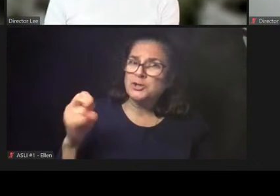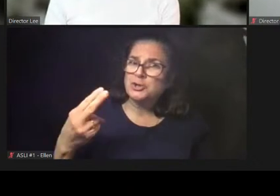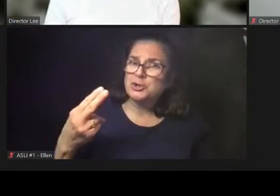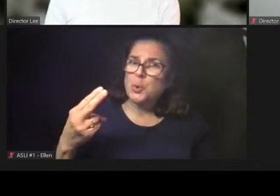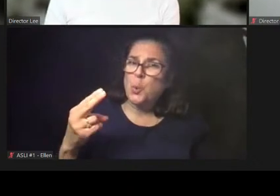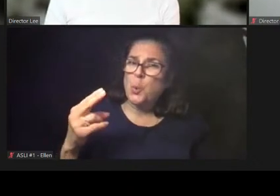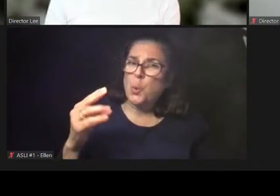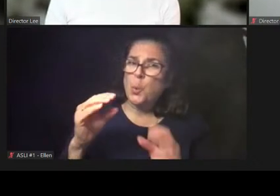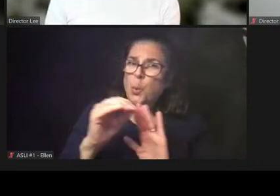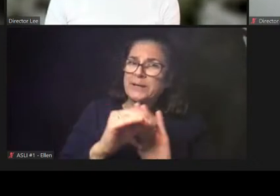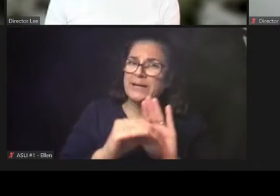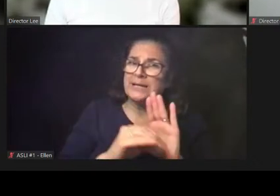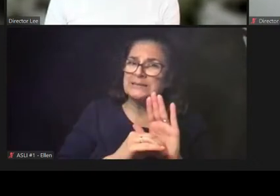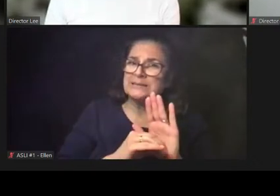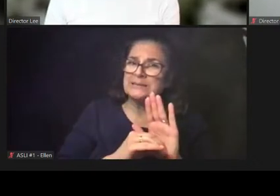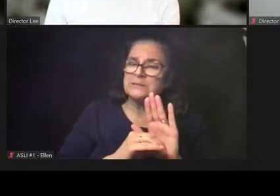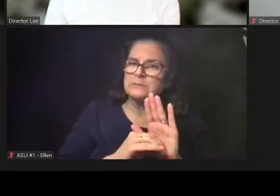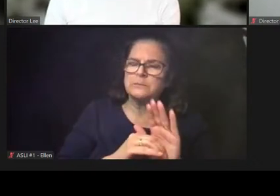ordinance?